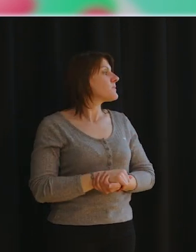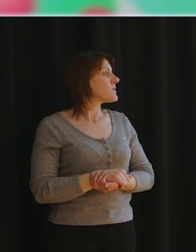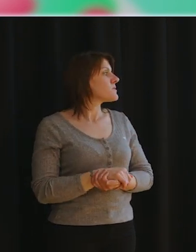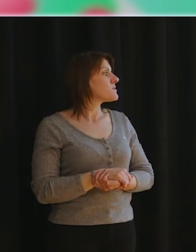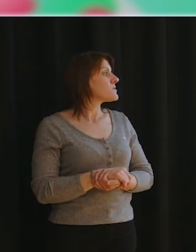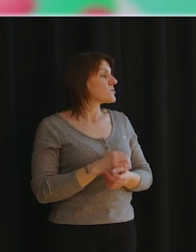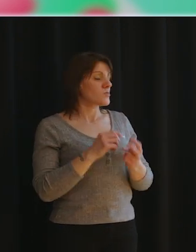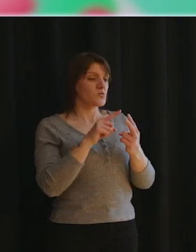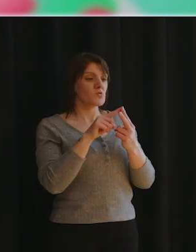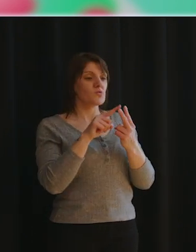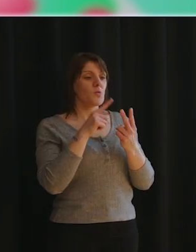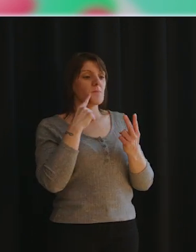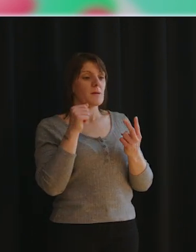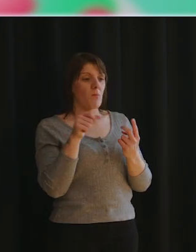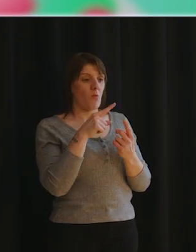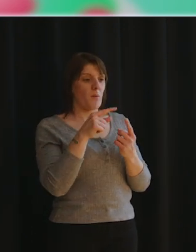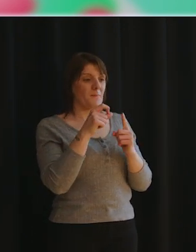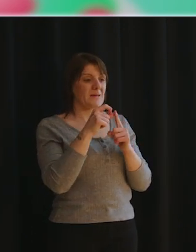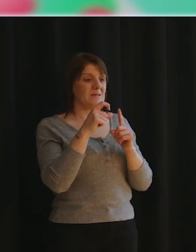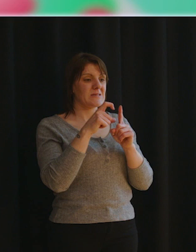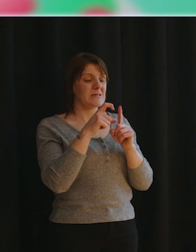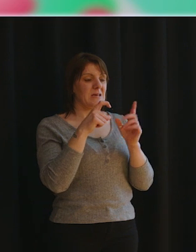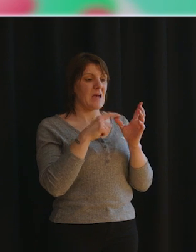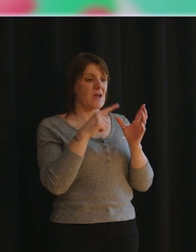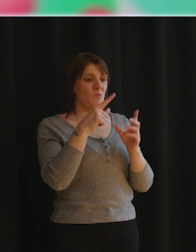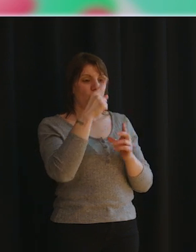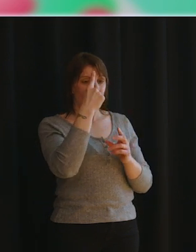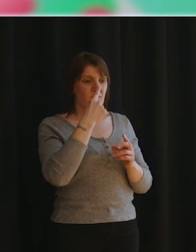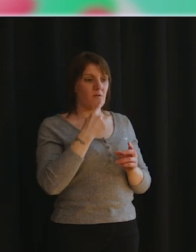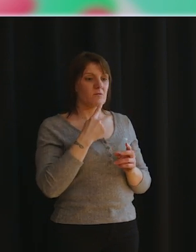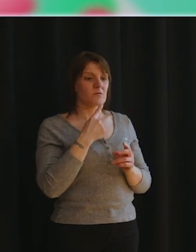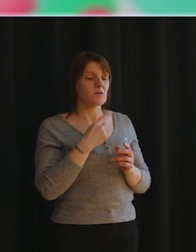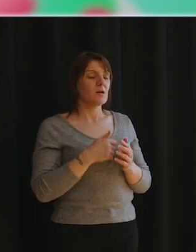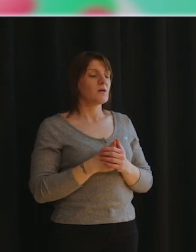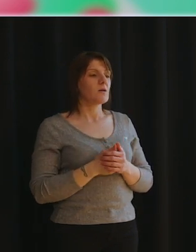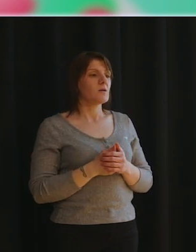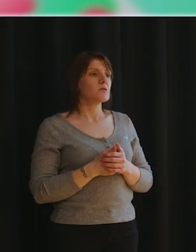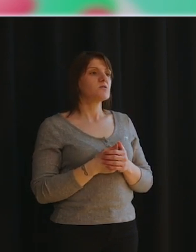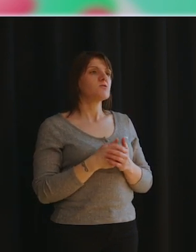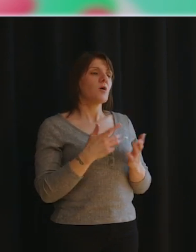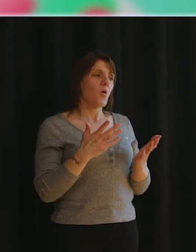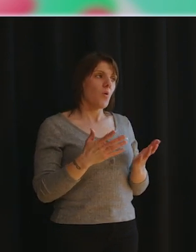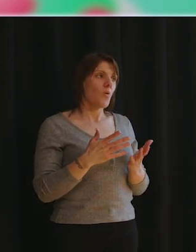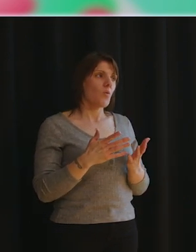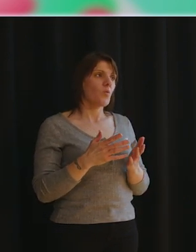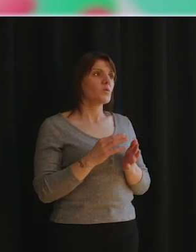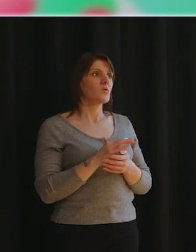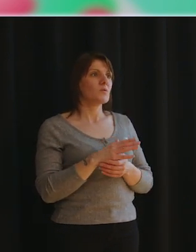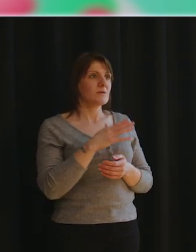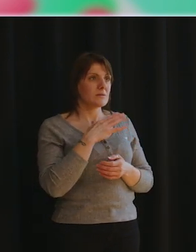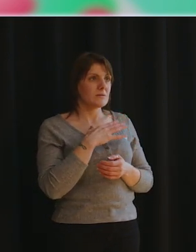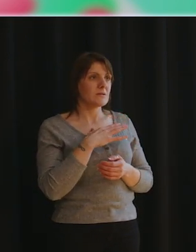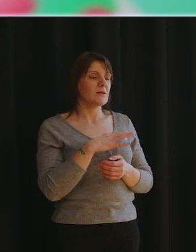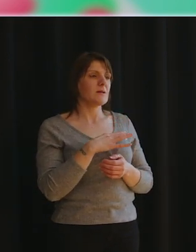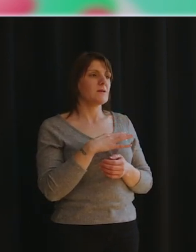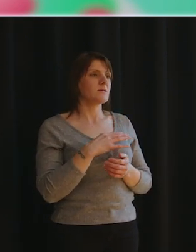to people with a PDA profile. Not all of them, because you still have to have some bits, but where we need to, and that goes back to that